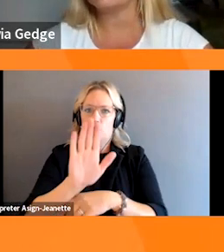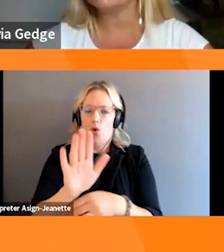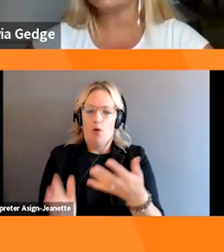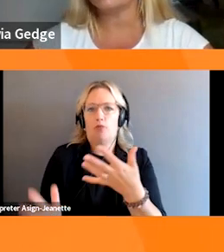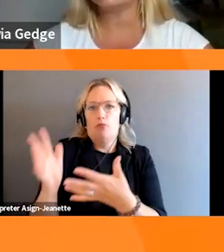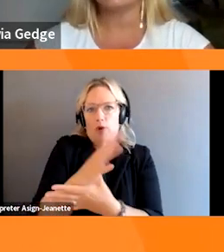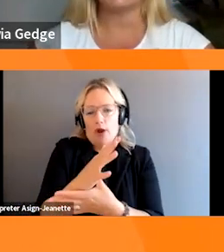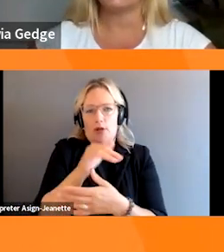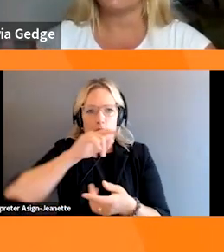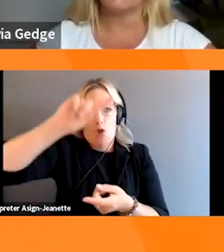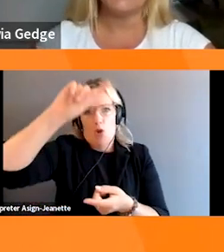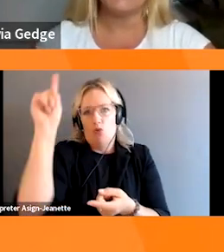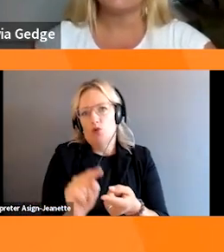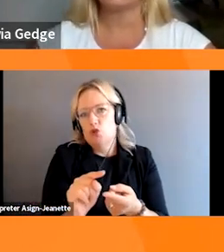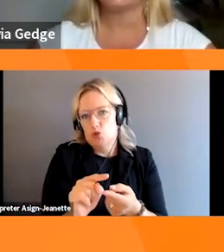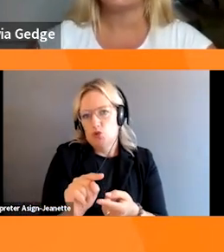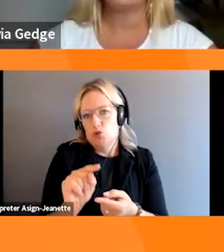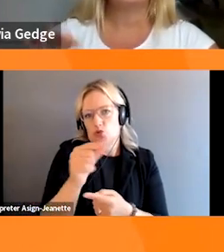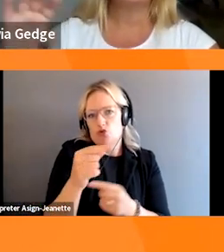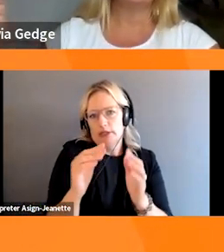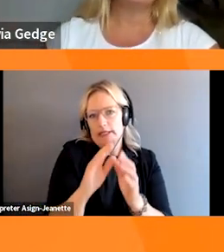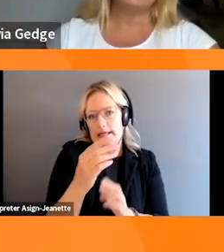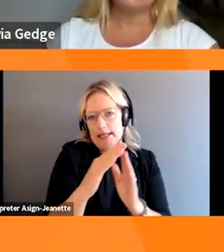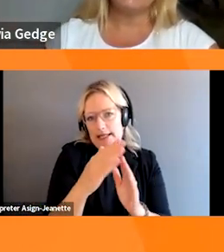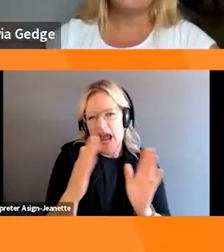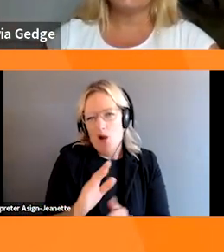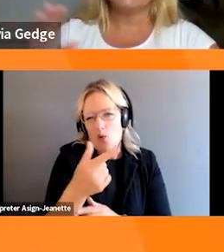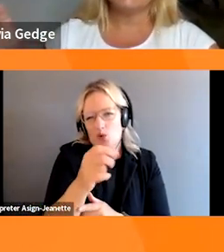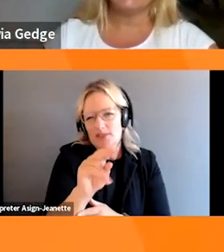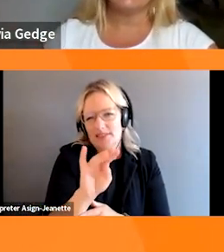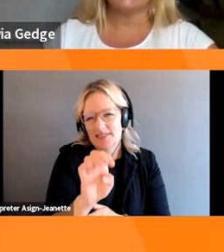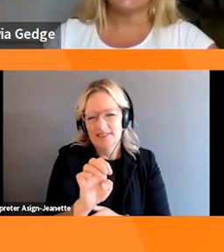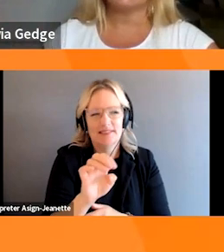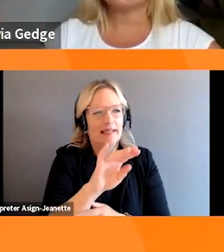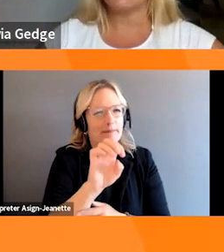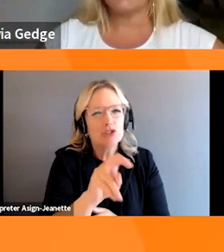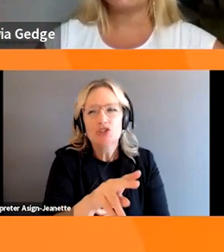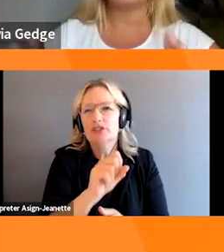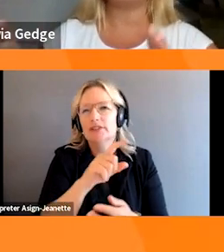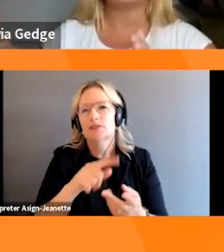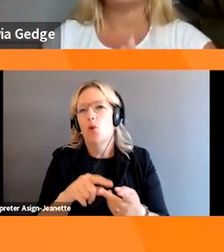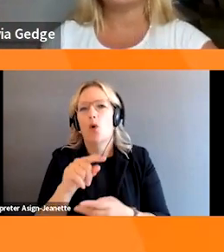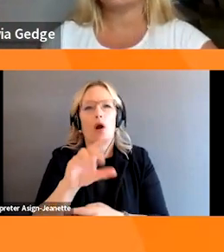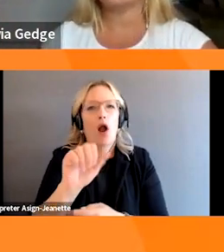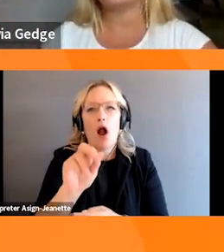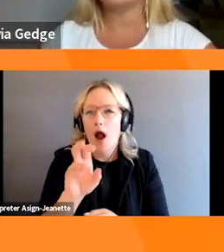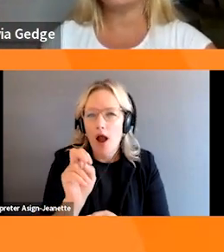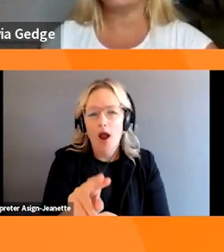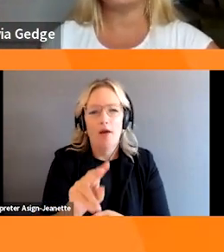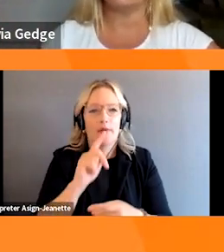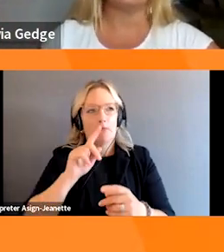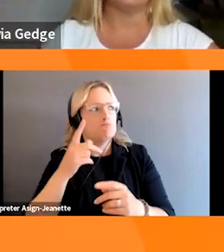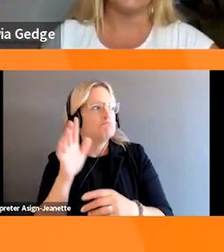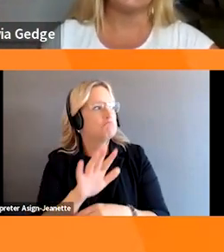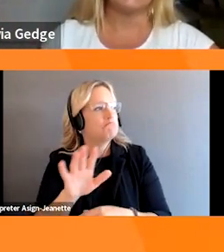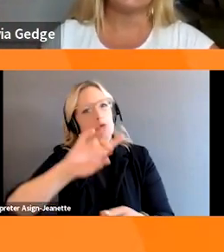to be reducing it 20% this year. The continuous improvement is taking a look at the policy, taking a look at what you're doing